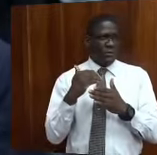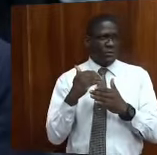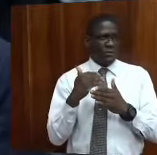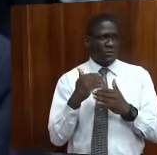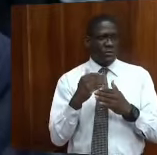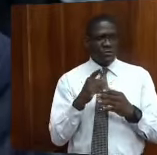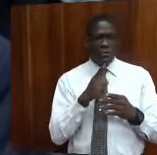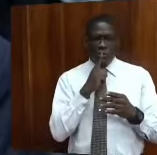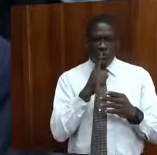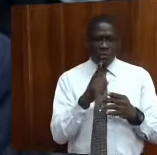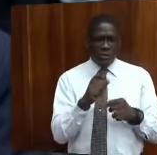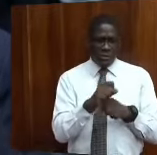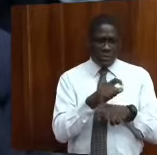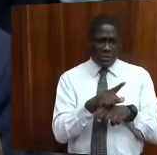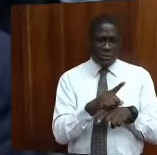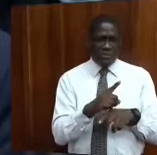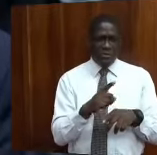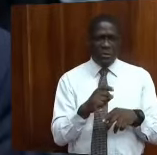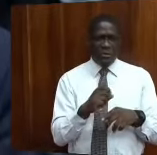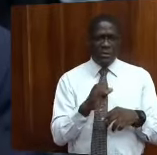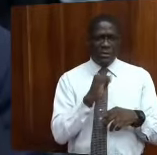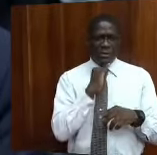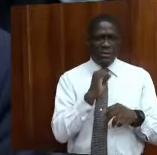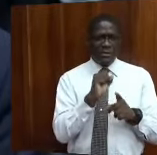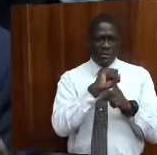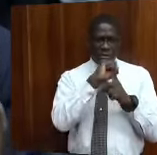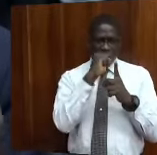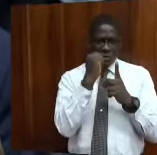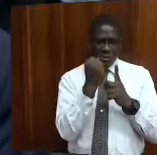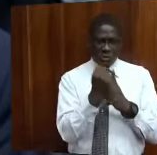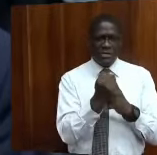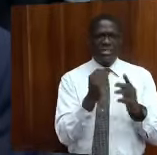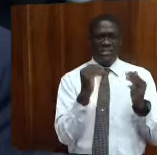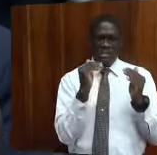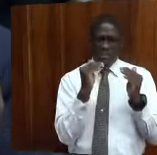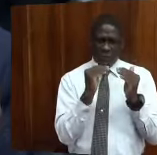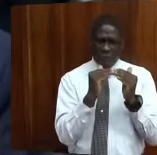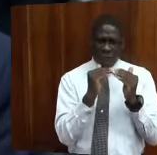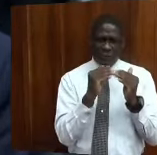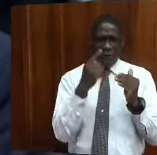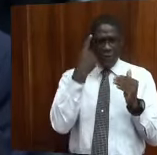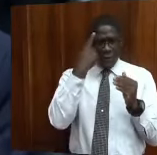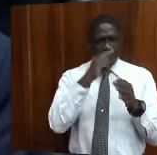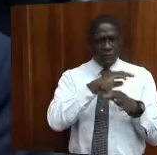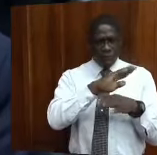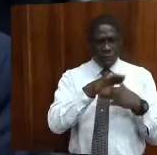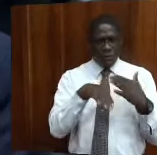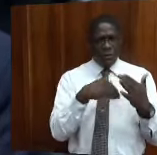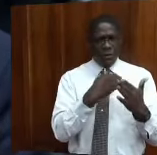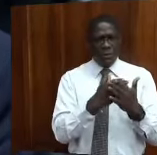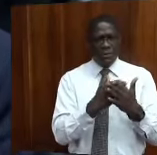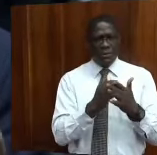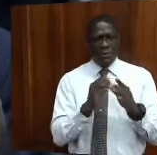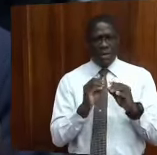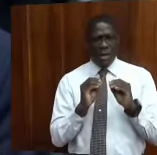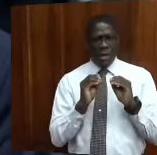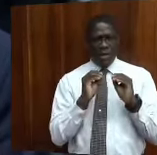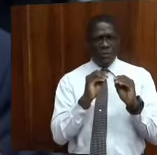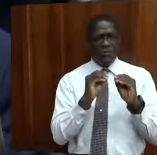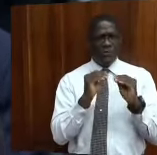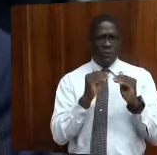equitable society, aware of its history, but marching proudly towards a new future founded on